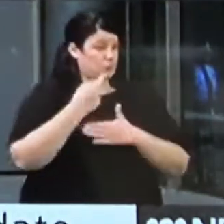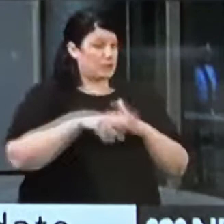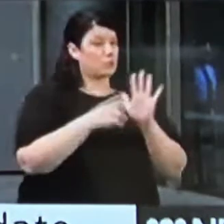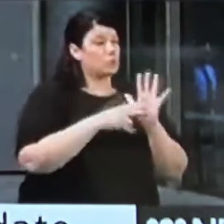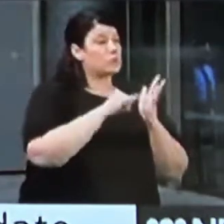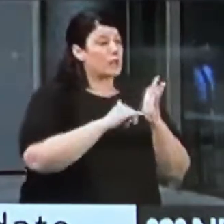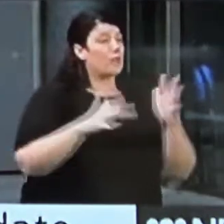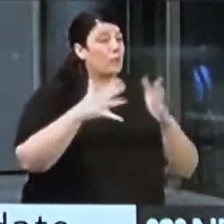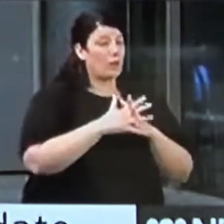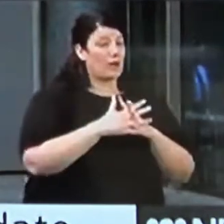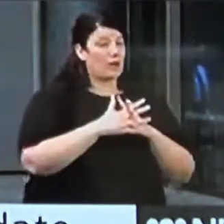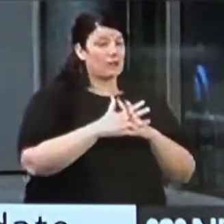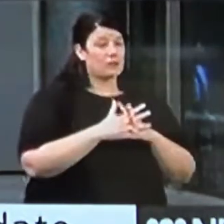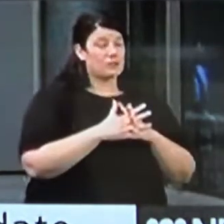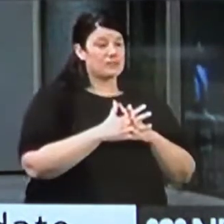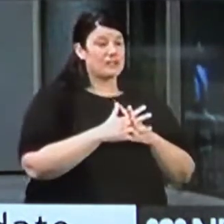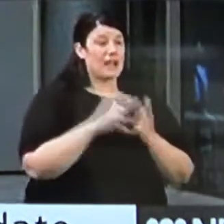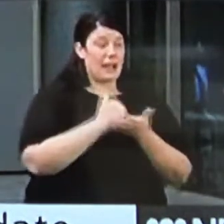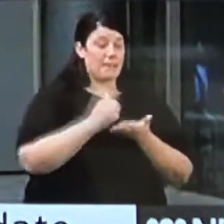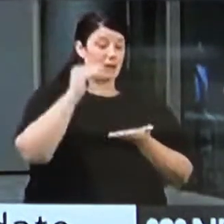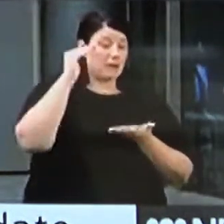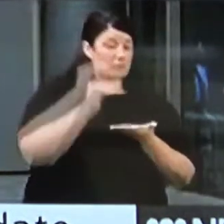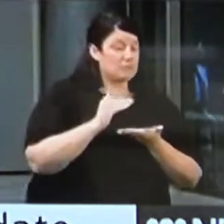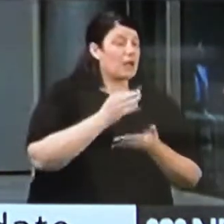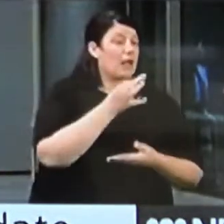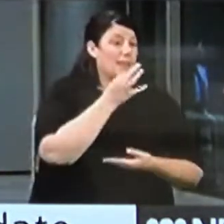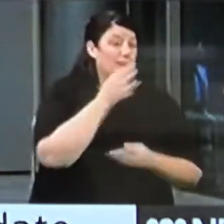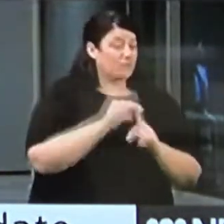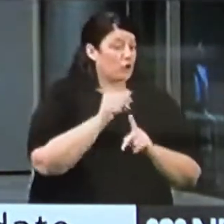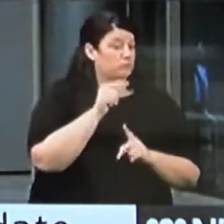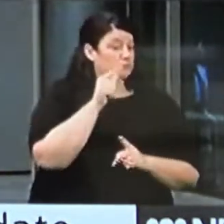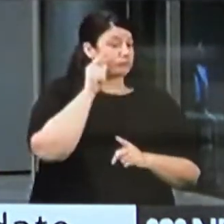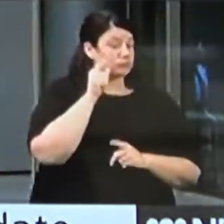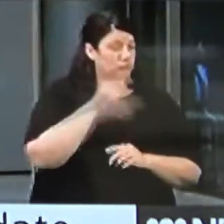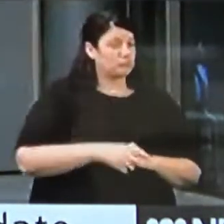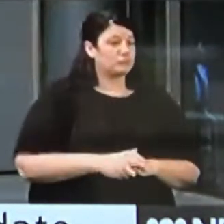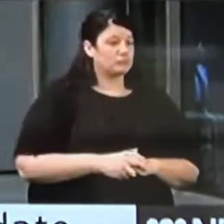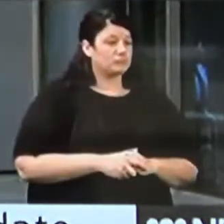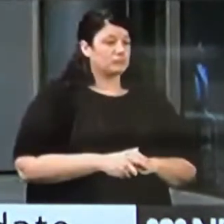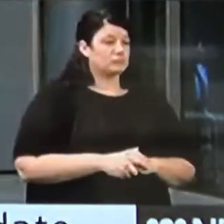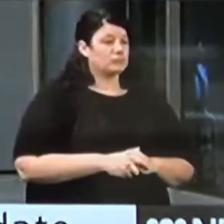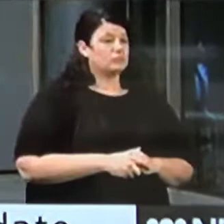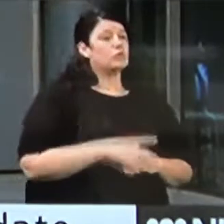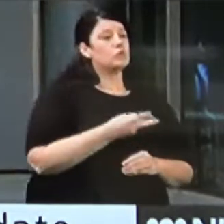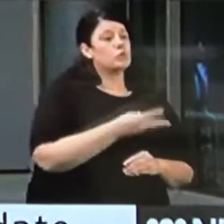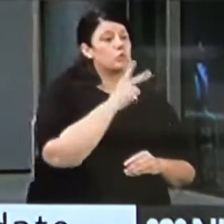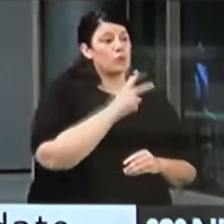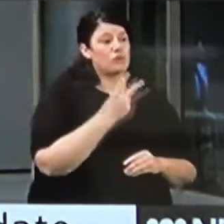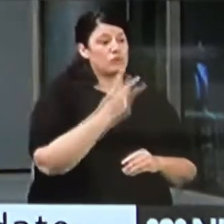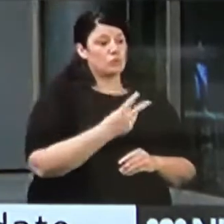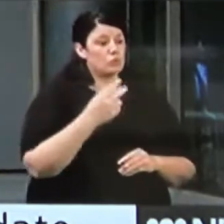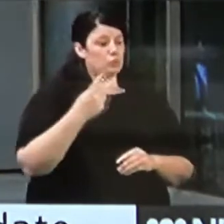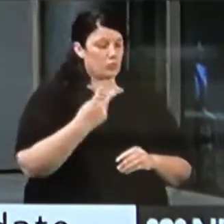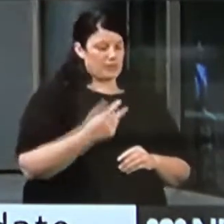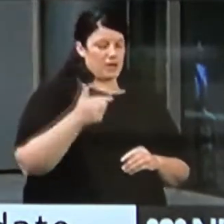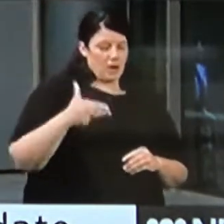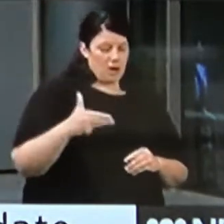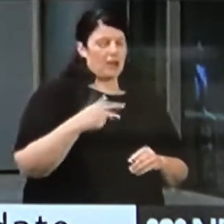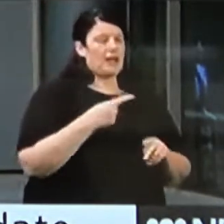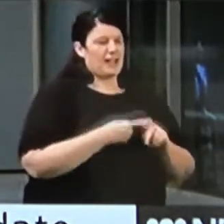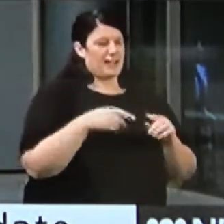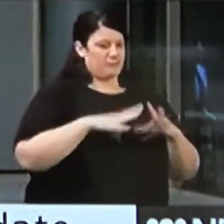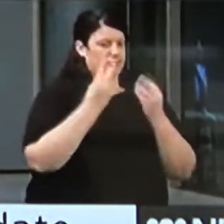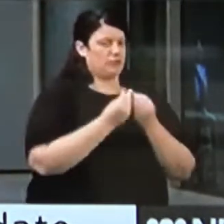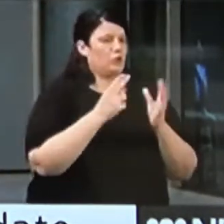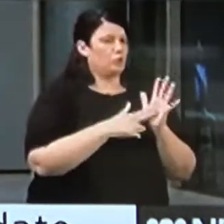in New South Wales. That's down a little from the previous day. In total, we've got 2,298 confirmed cases in New South Wales